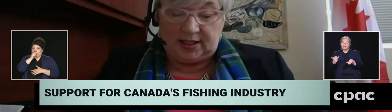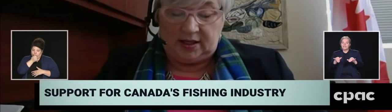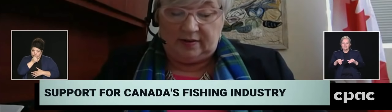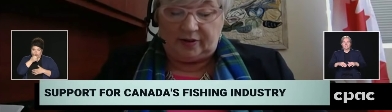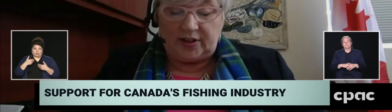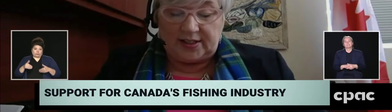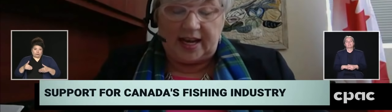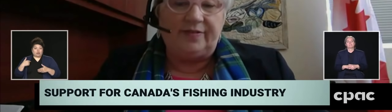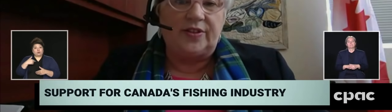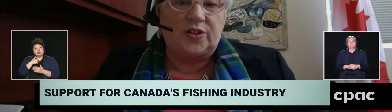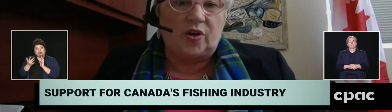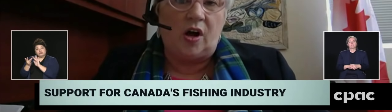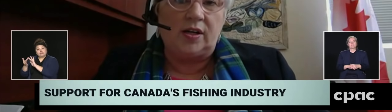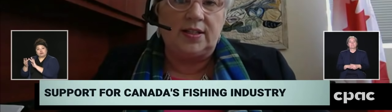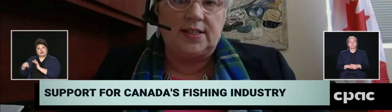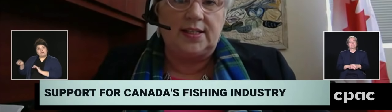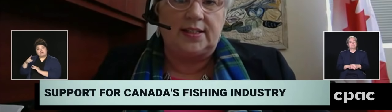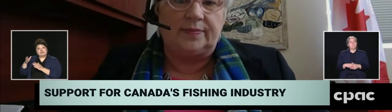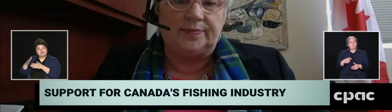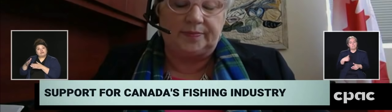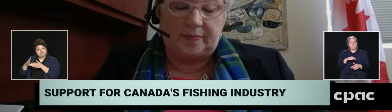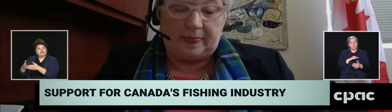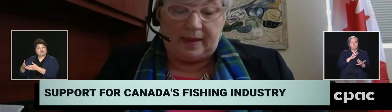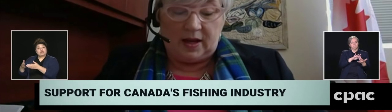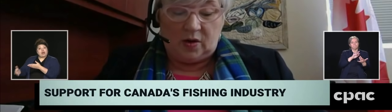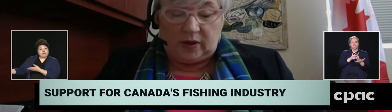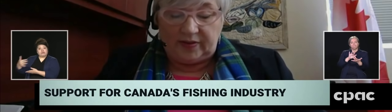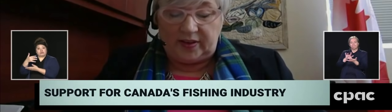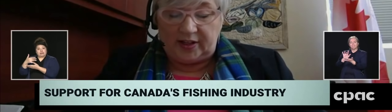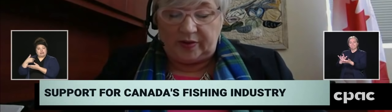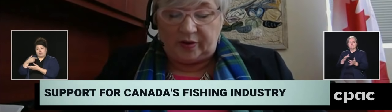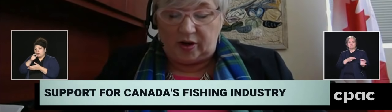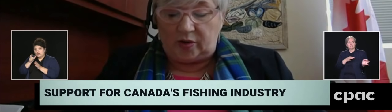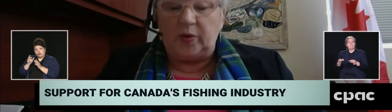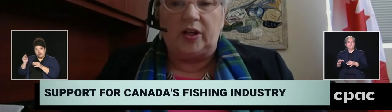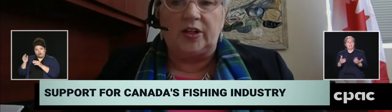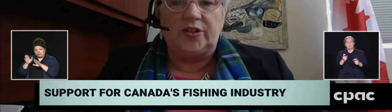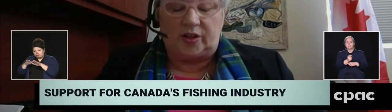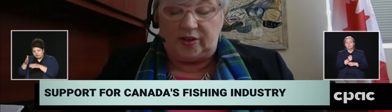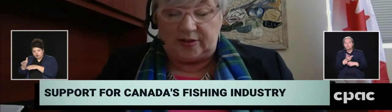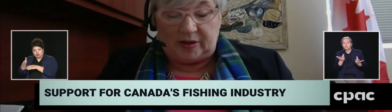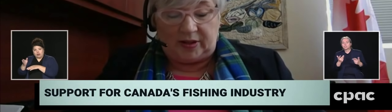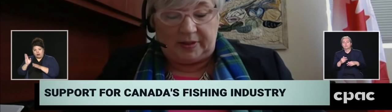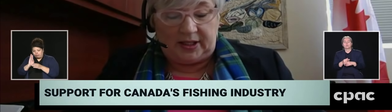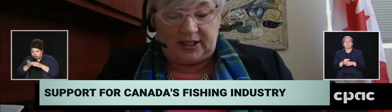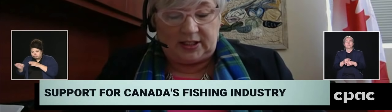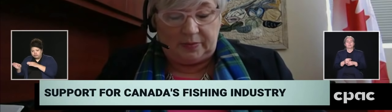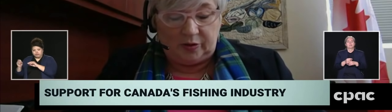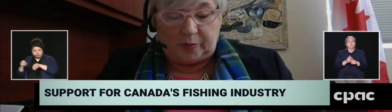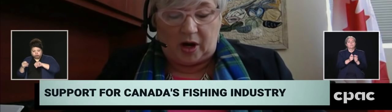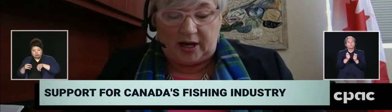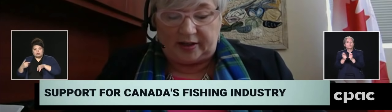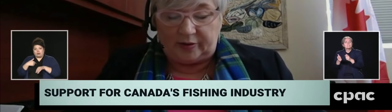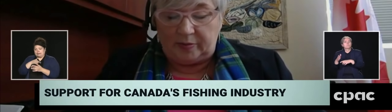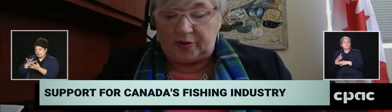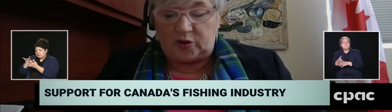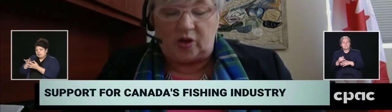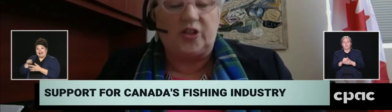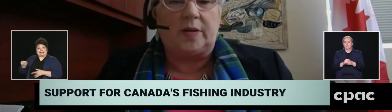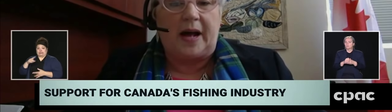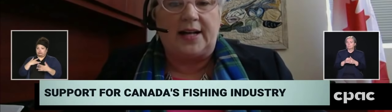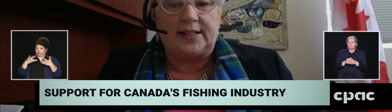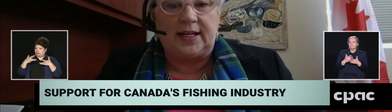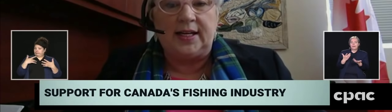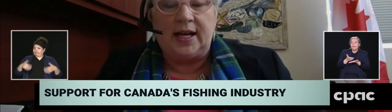need for a safe, strong season. One of the things we've heard are real concerns about the ability to move product from both